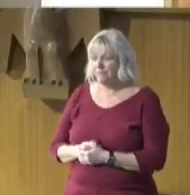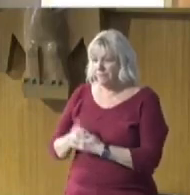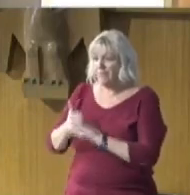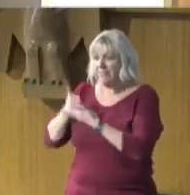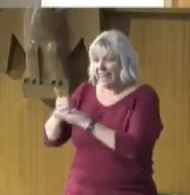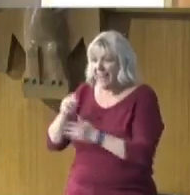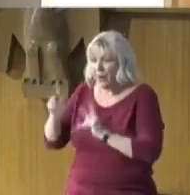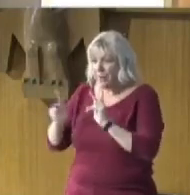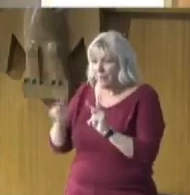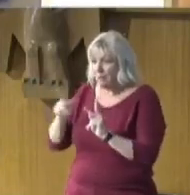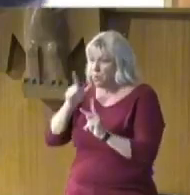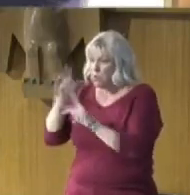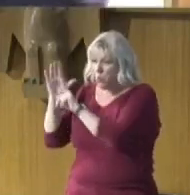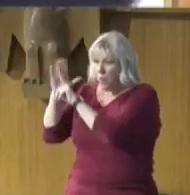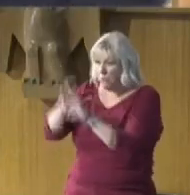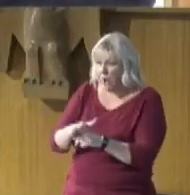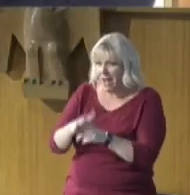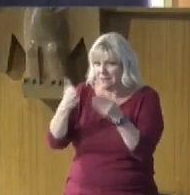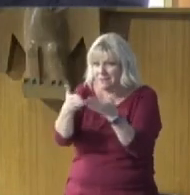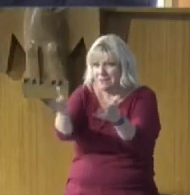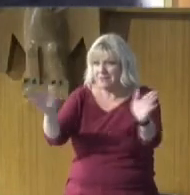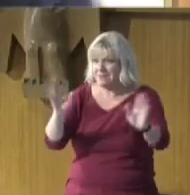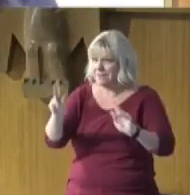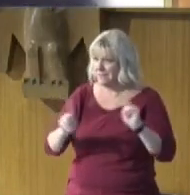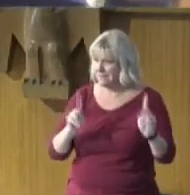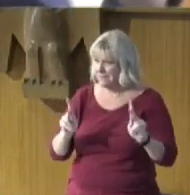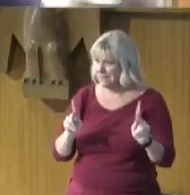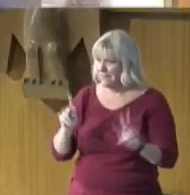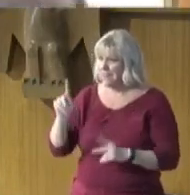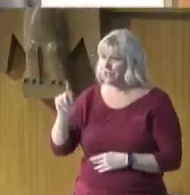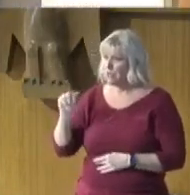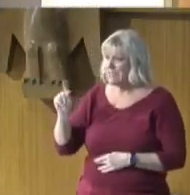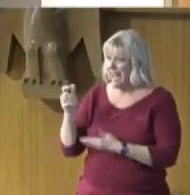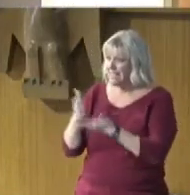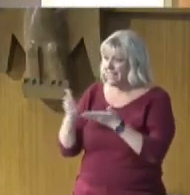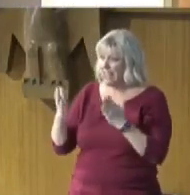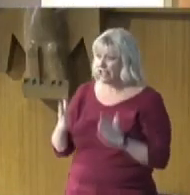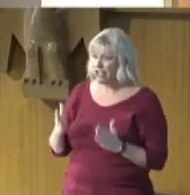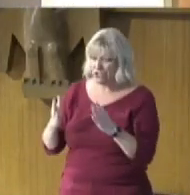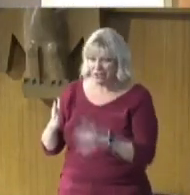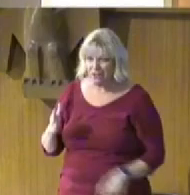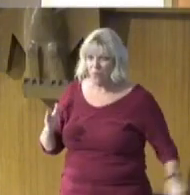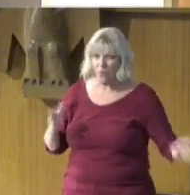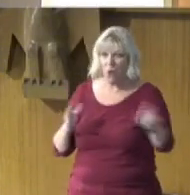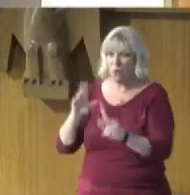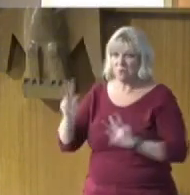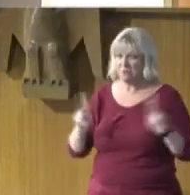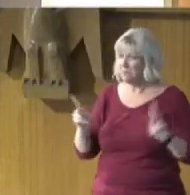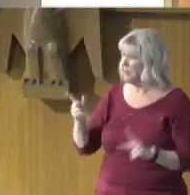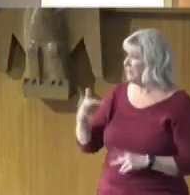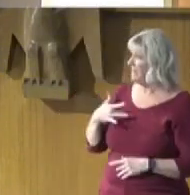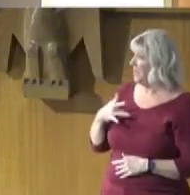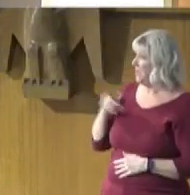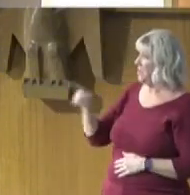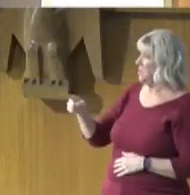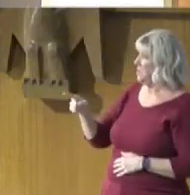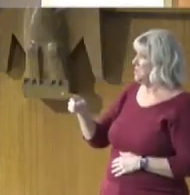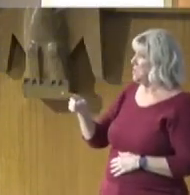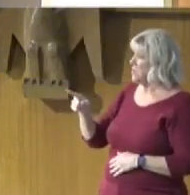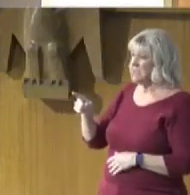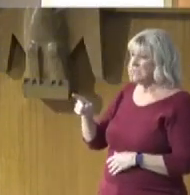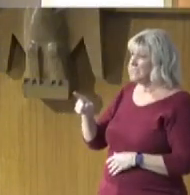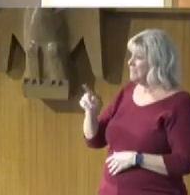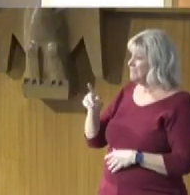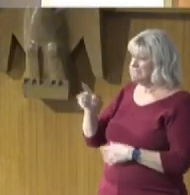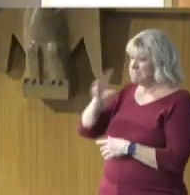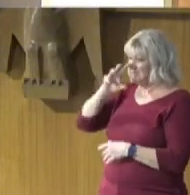In other words, tax collectors were people who the common person felt like had sold out the soul of their nation. I don't know if anyone